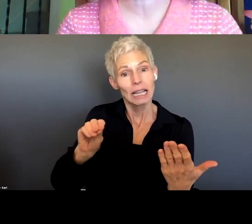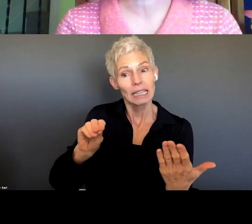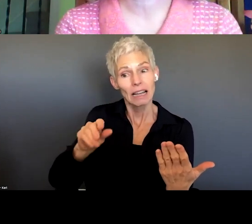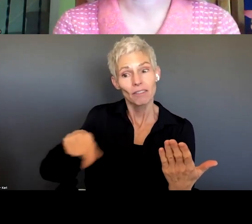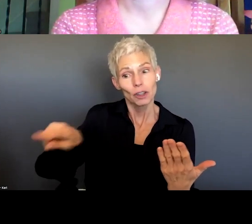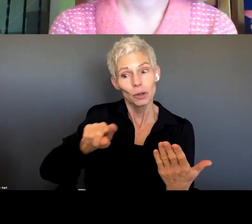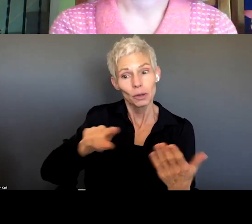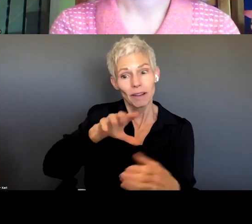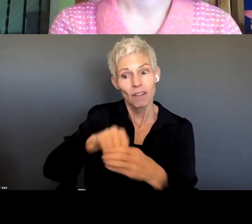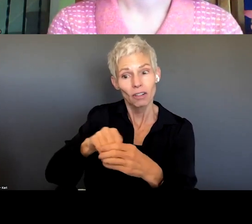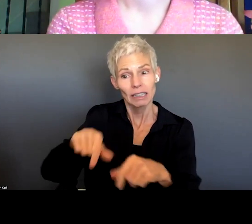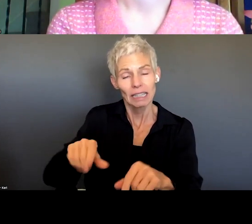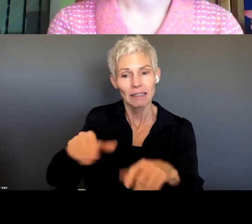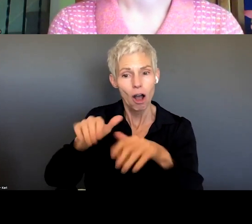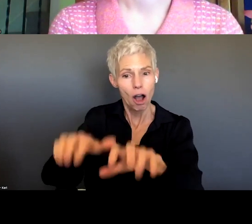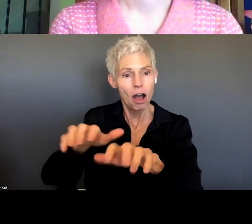correct.